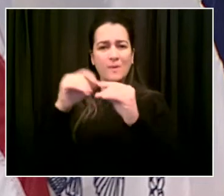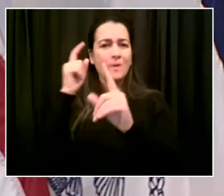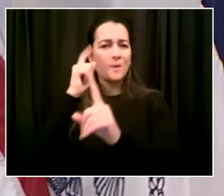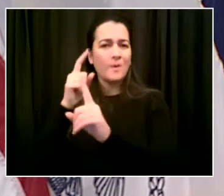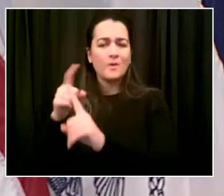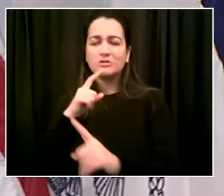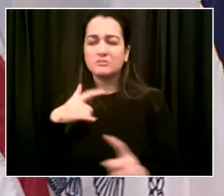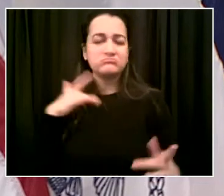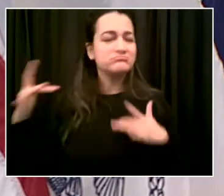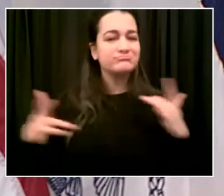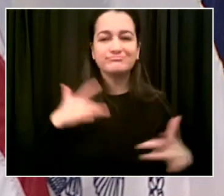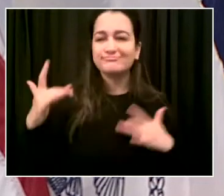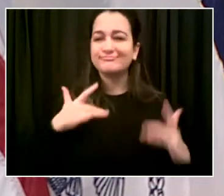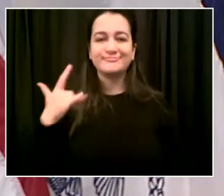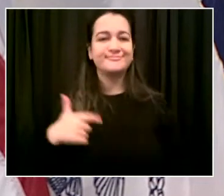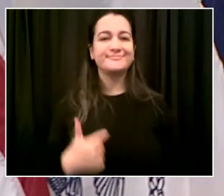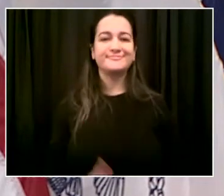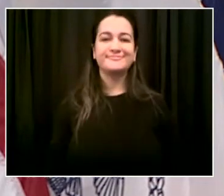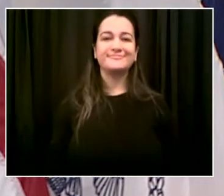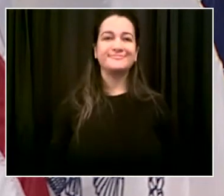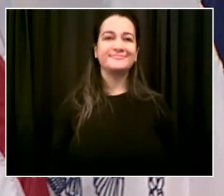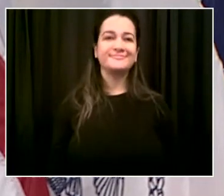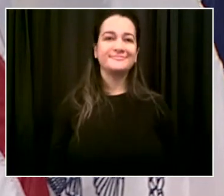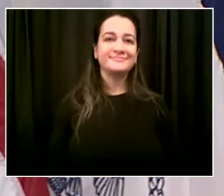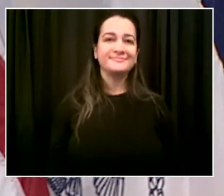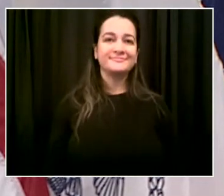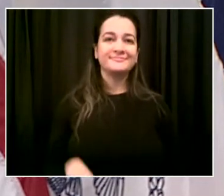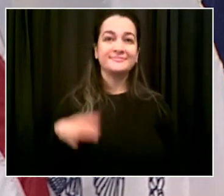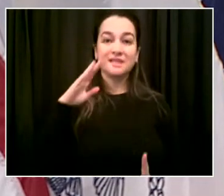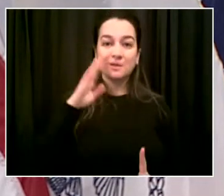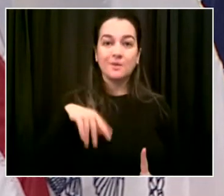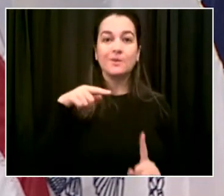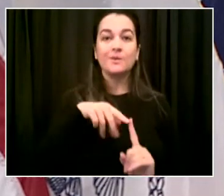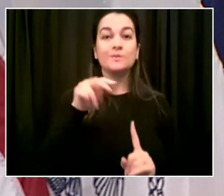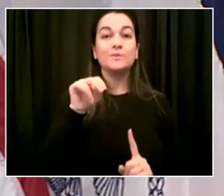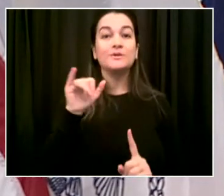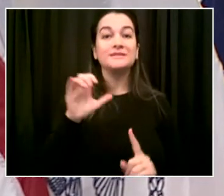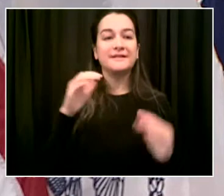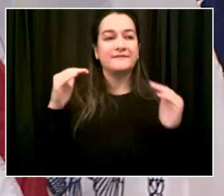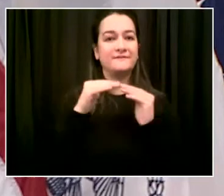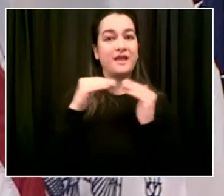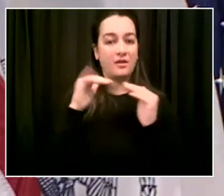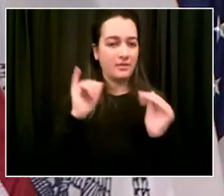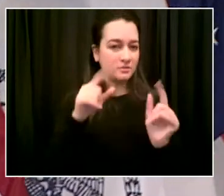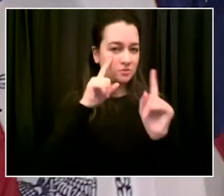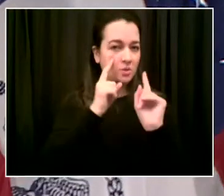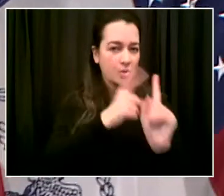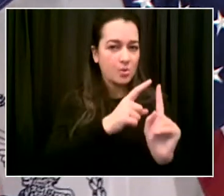going to help to fuel our recovery. And that's a good thing for all of us. Thank you, everyone.